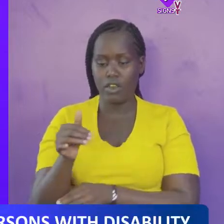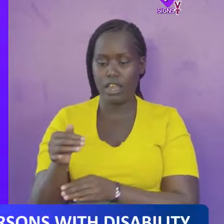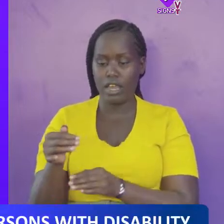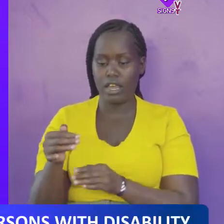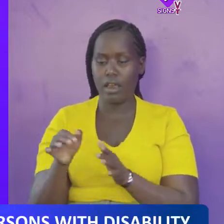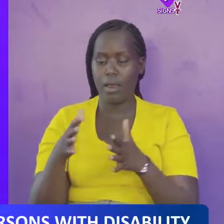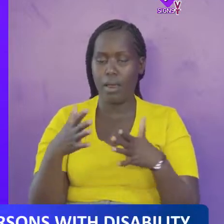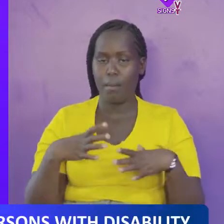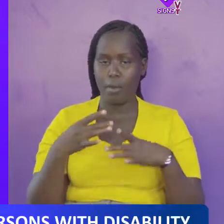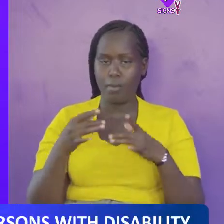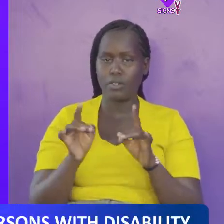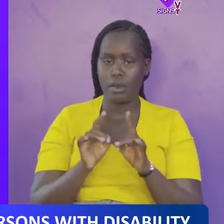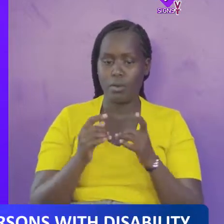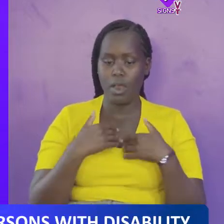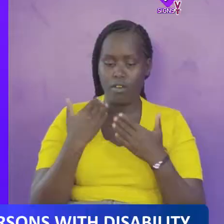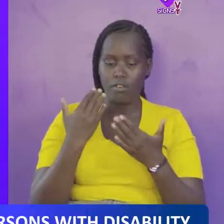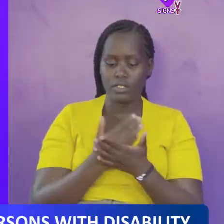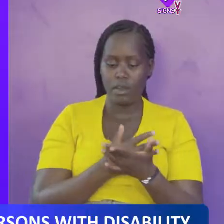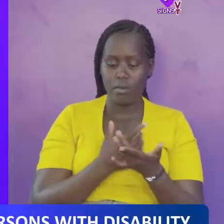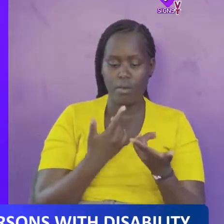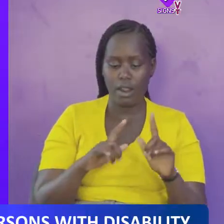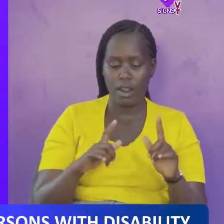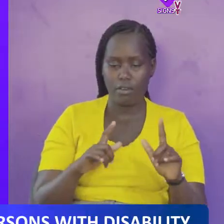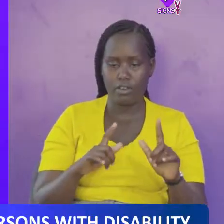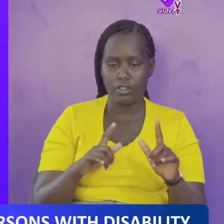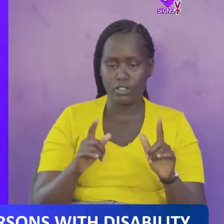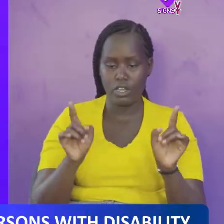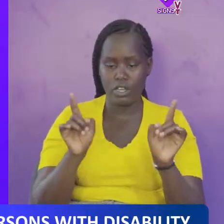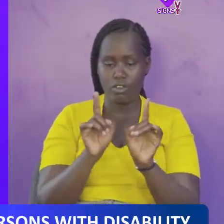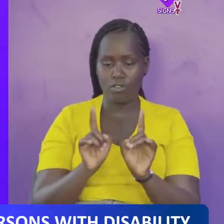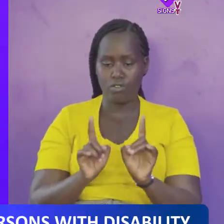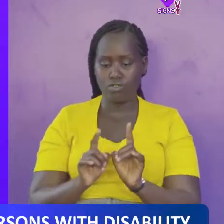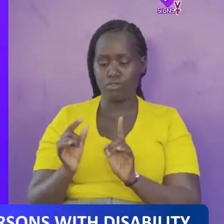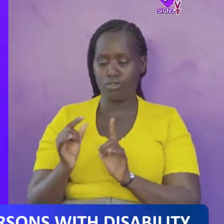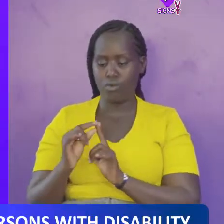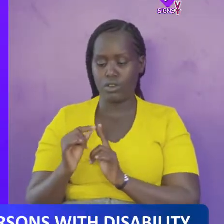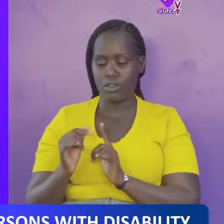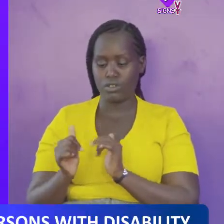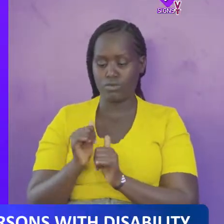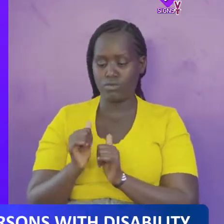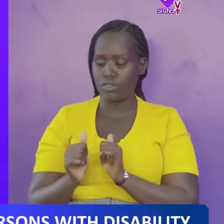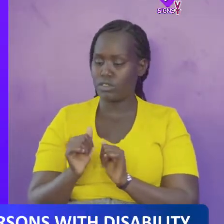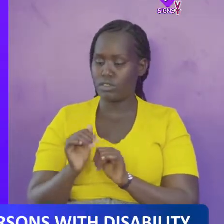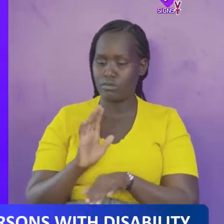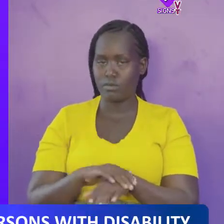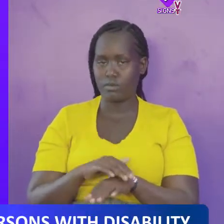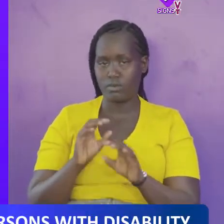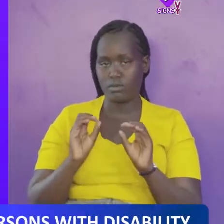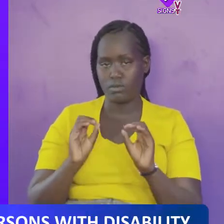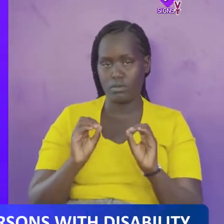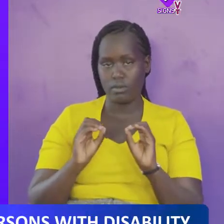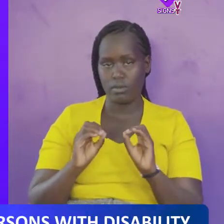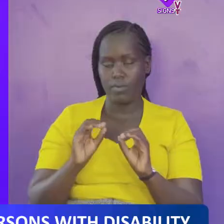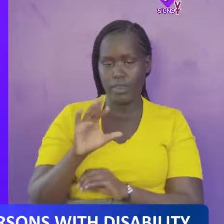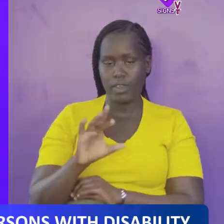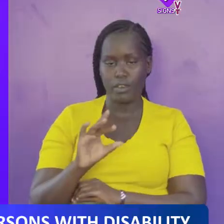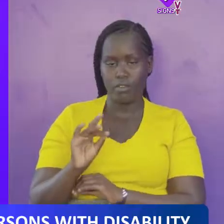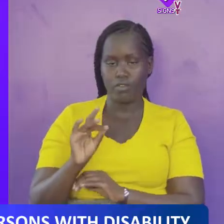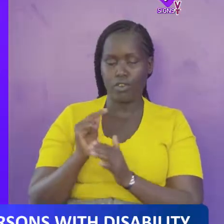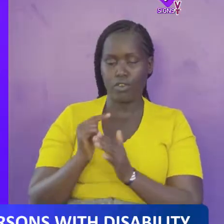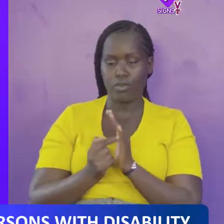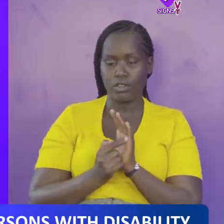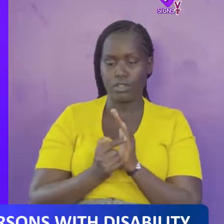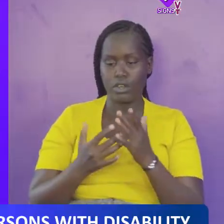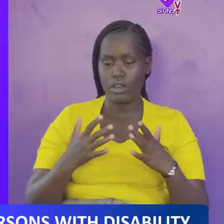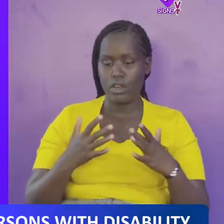So there are some languages and words that are not appropriate. You find that you are being called